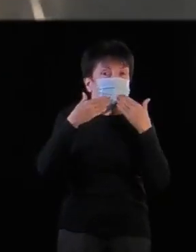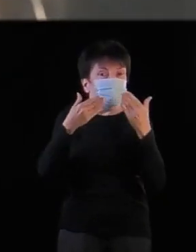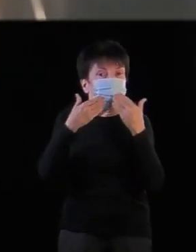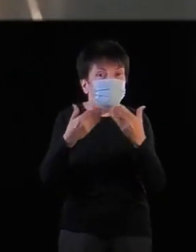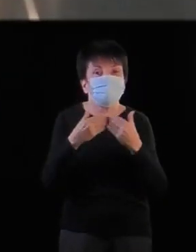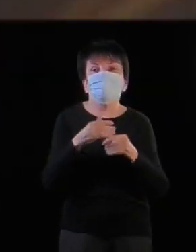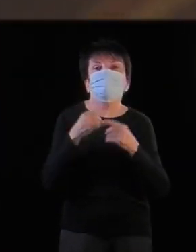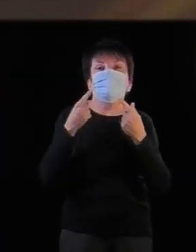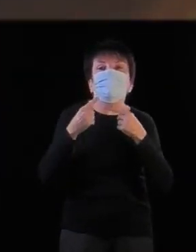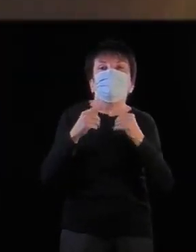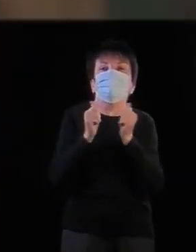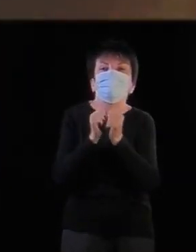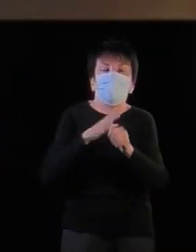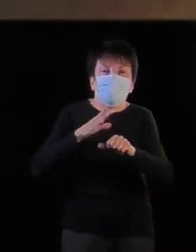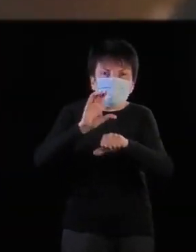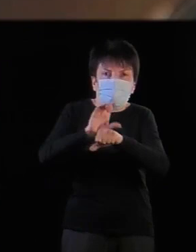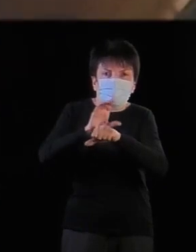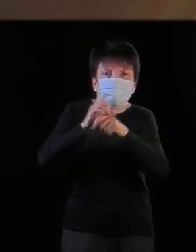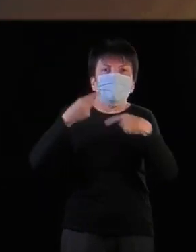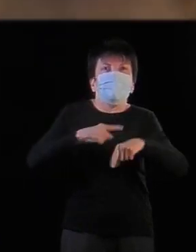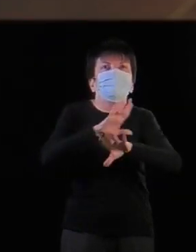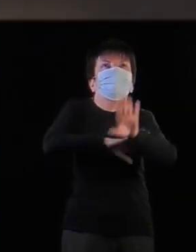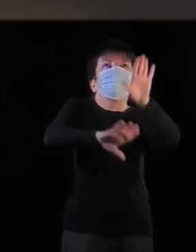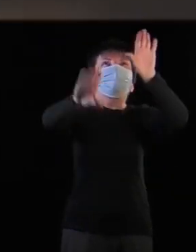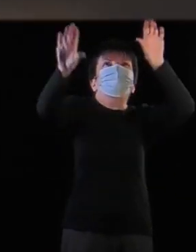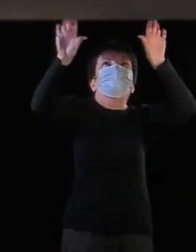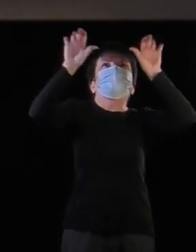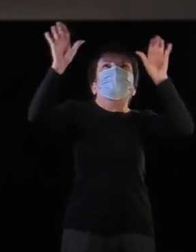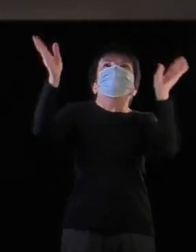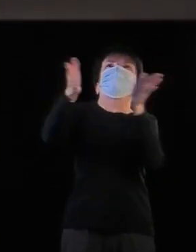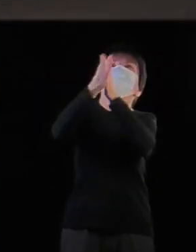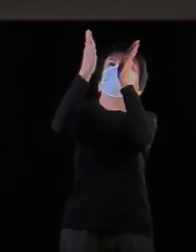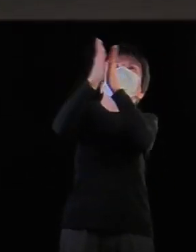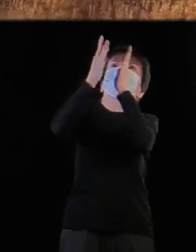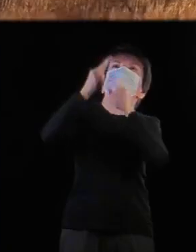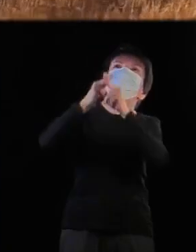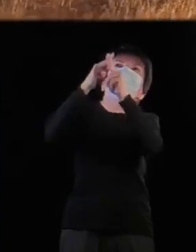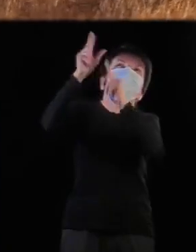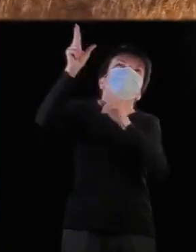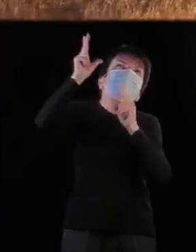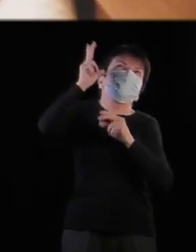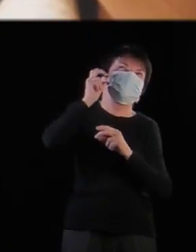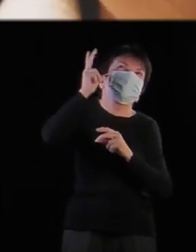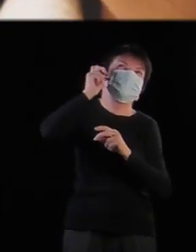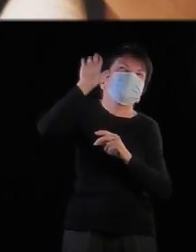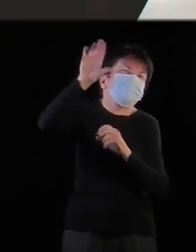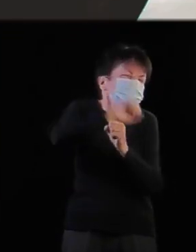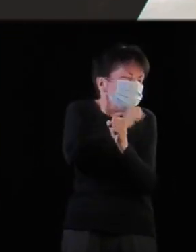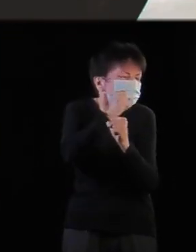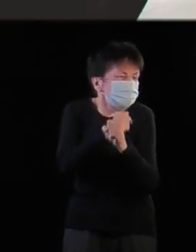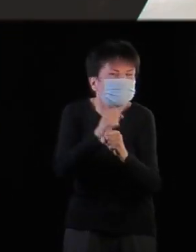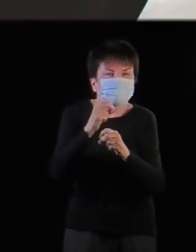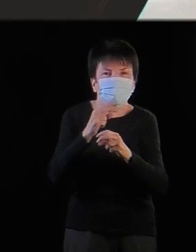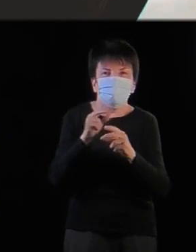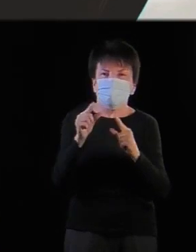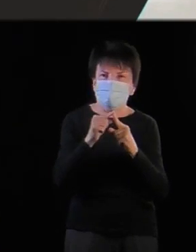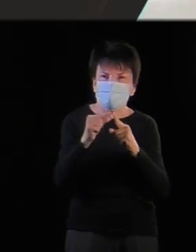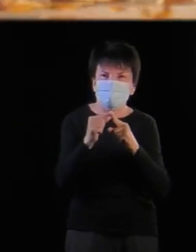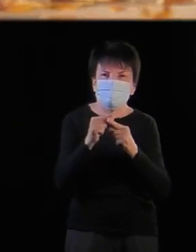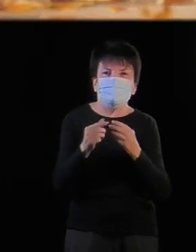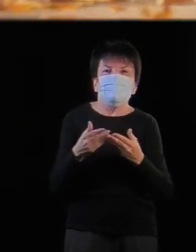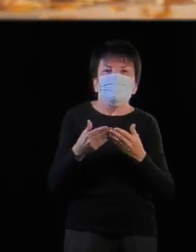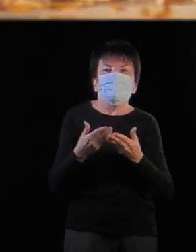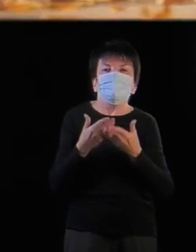raise my hands, praise his name, and listen to his mighty word. Give thanks by lending a